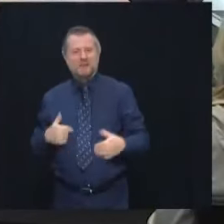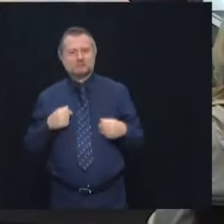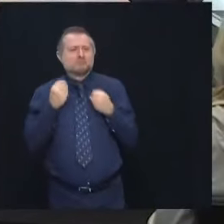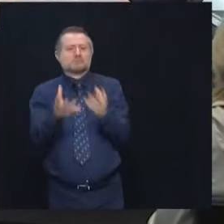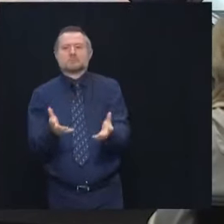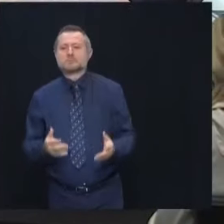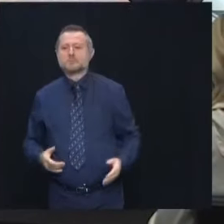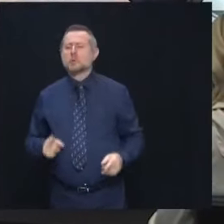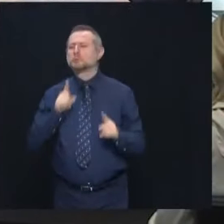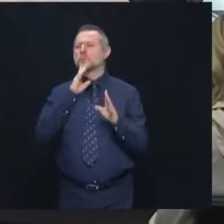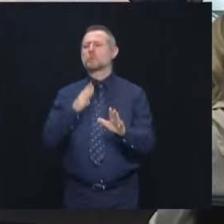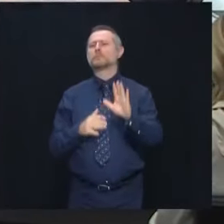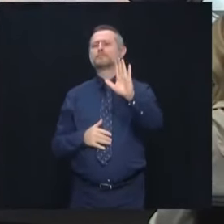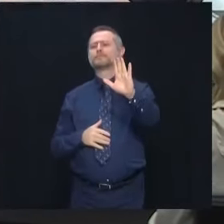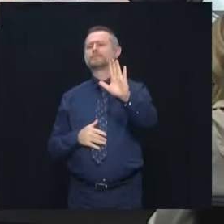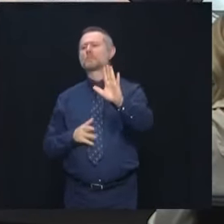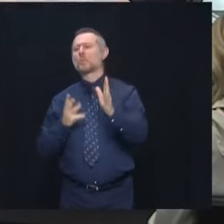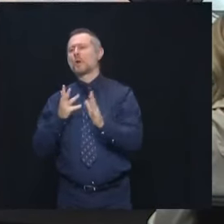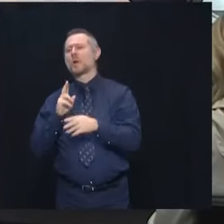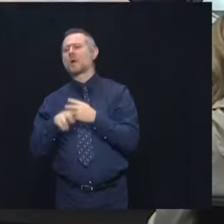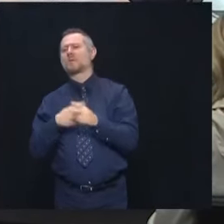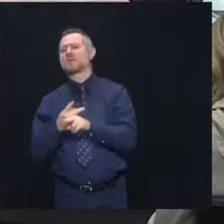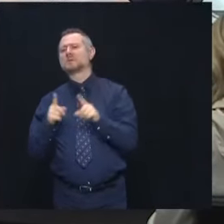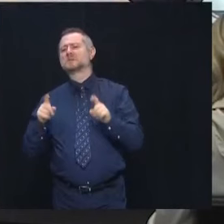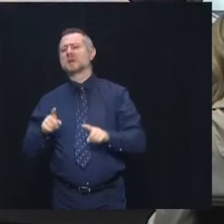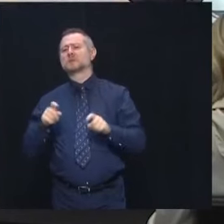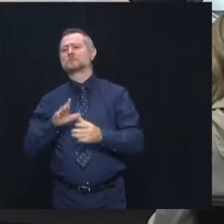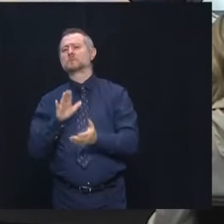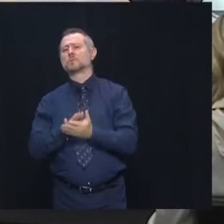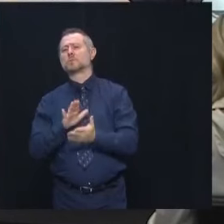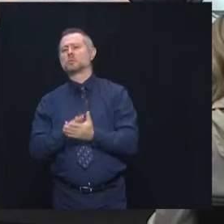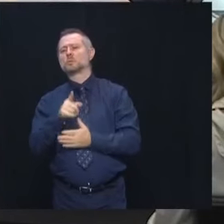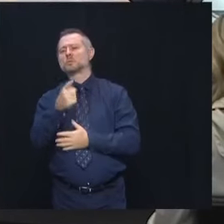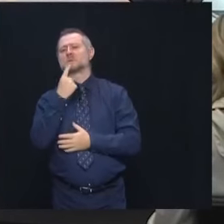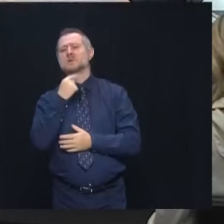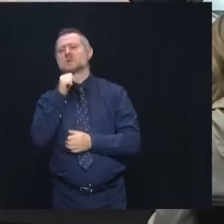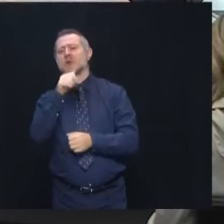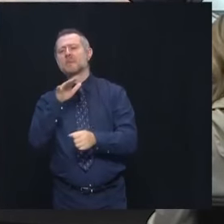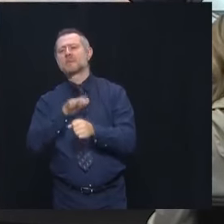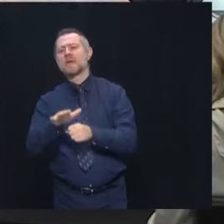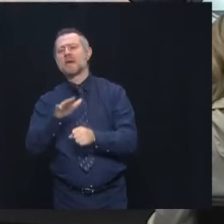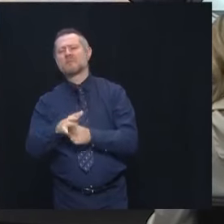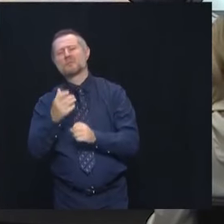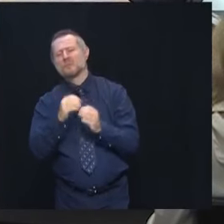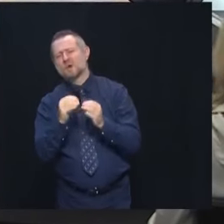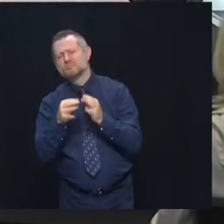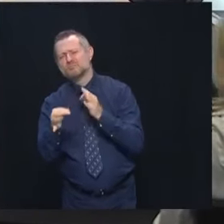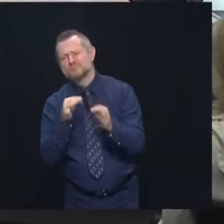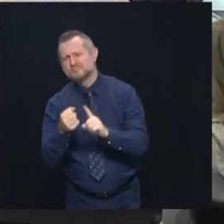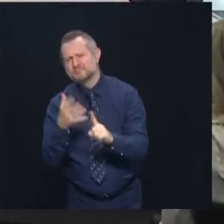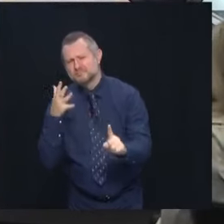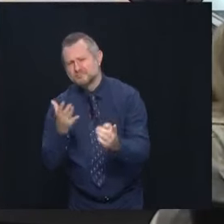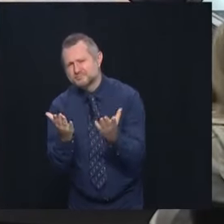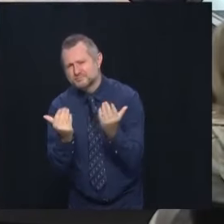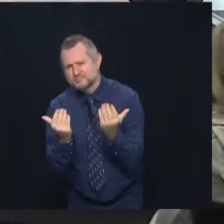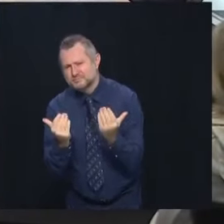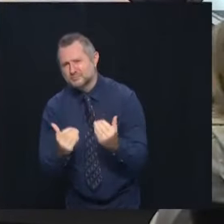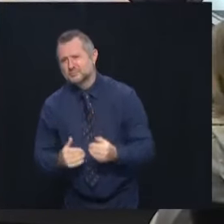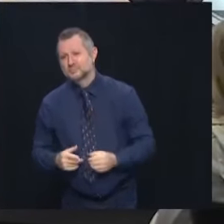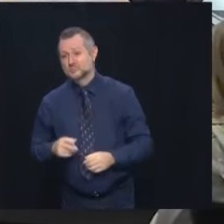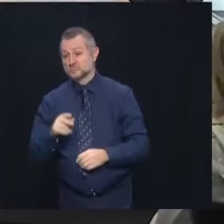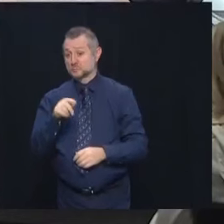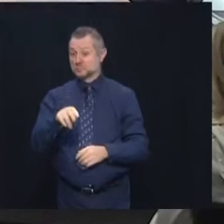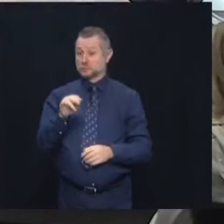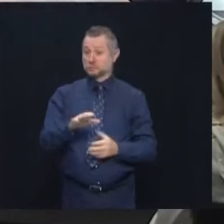of testing going forward do you want to see in schools? You said there's not enough going on, and the city, at least the city schools, were